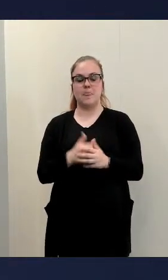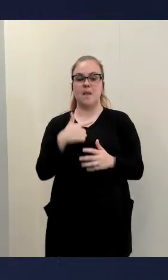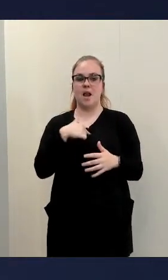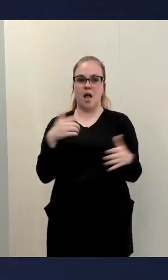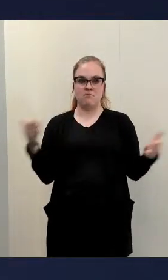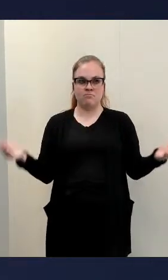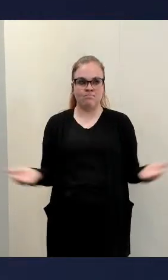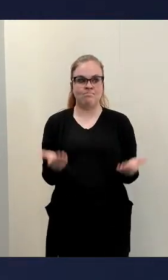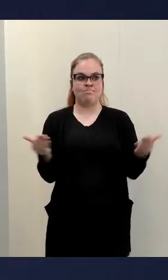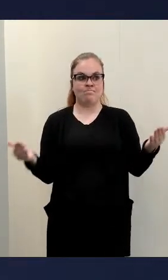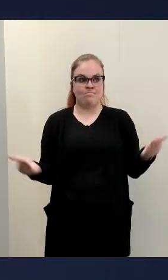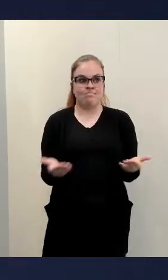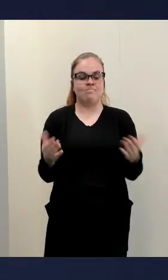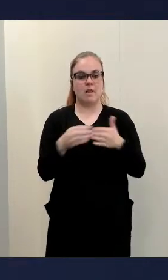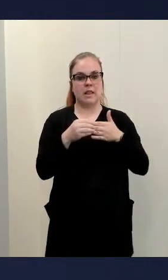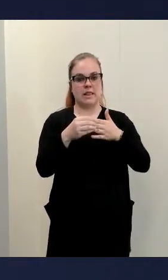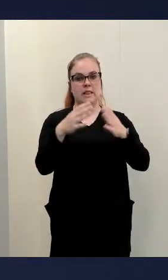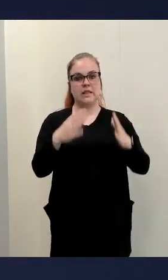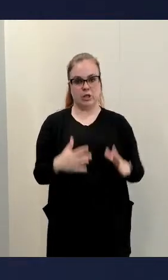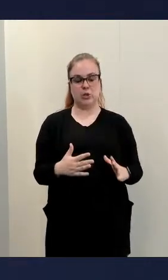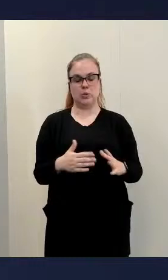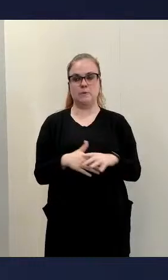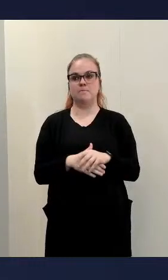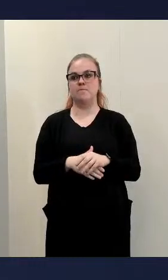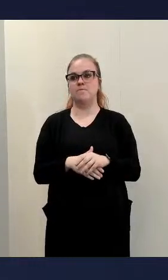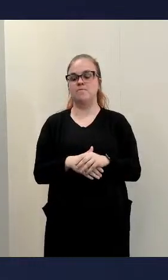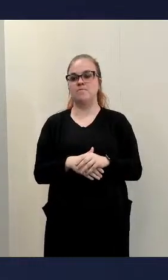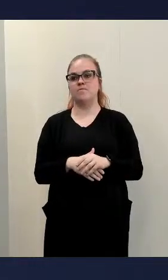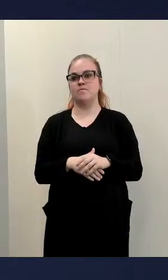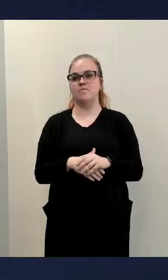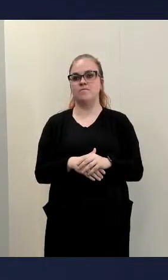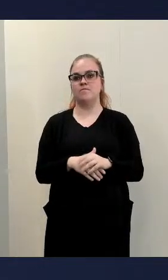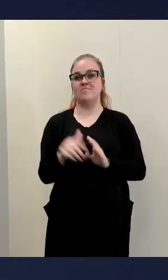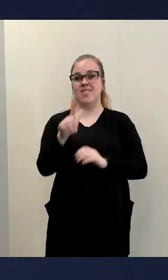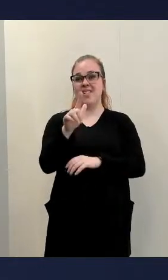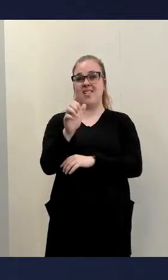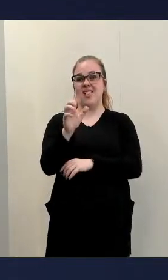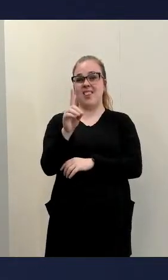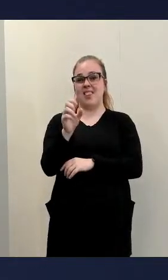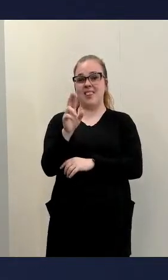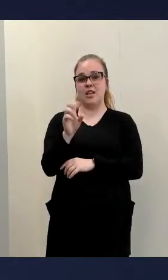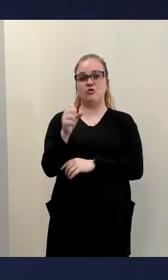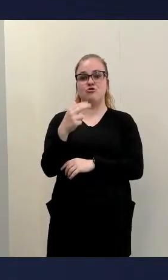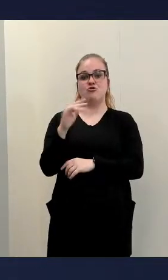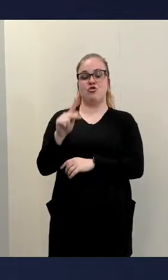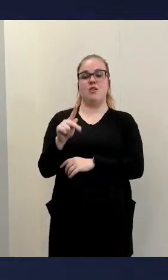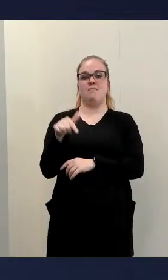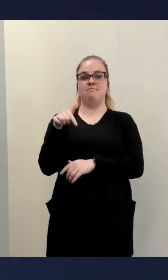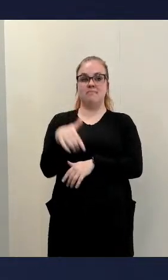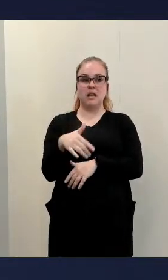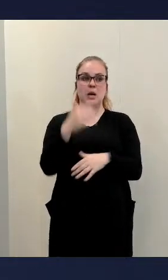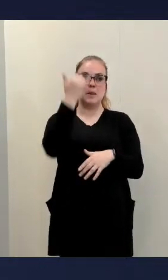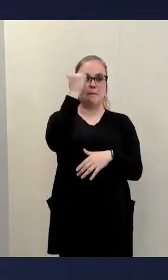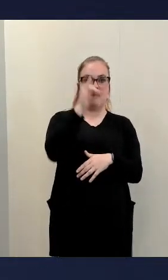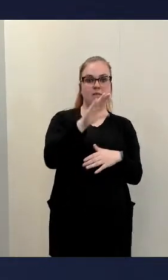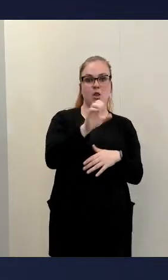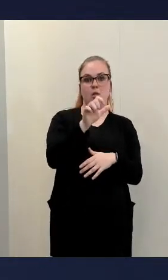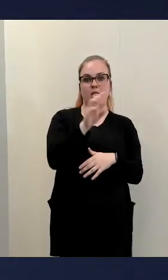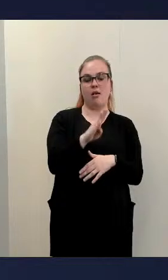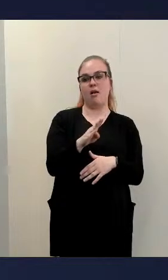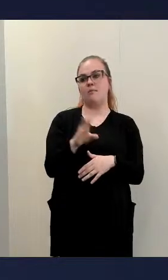urge leadership. Leadership in the Buffalo Club and corporate America, corporate